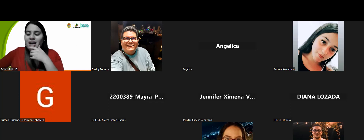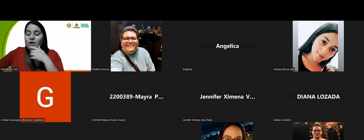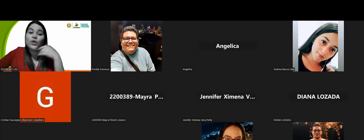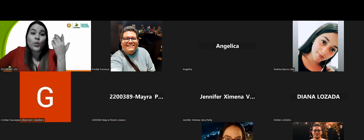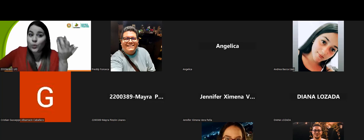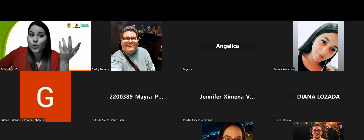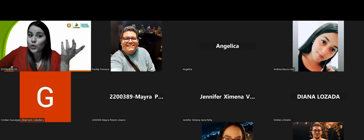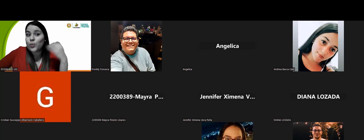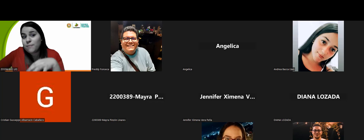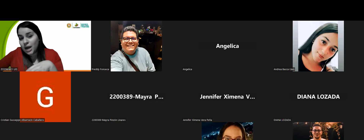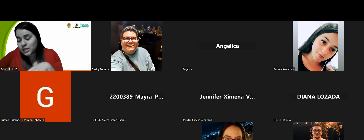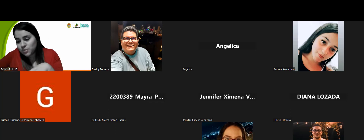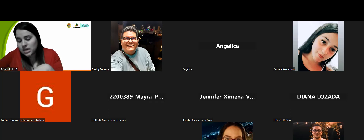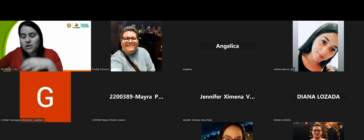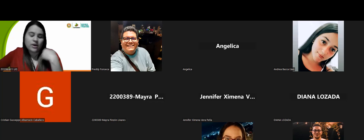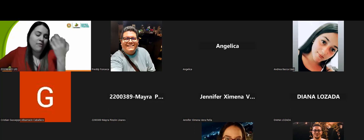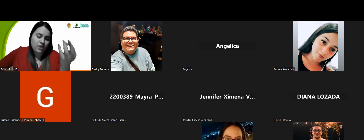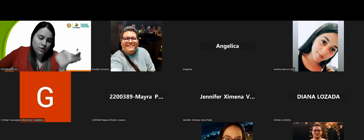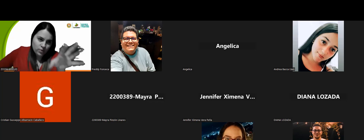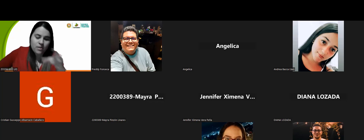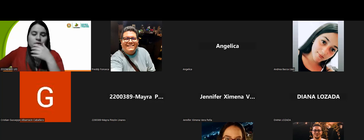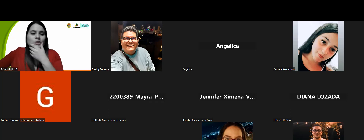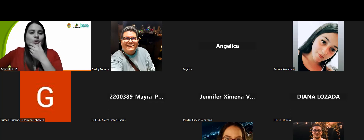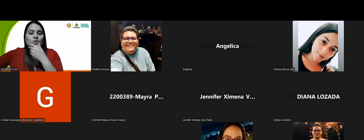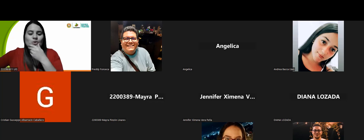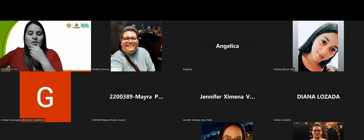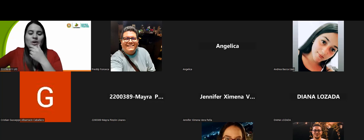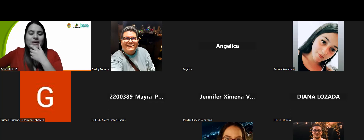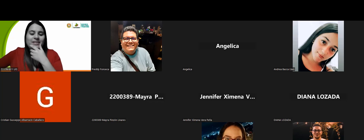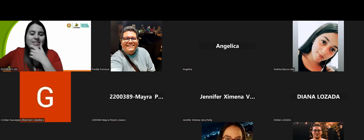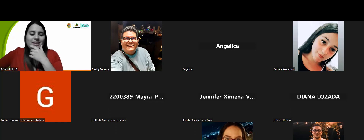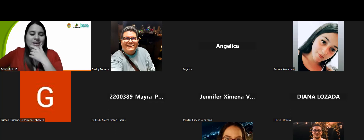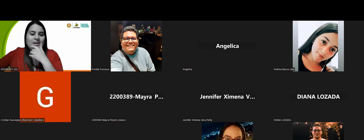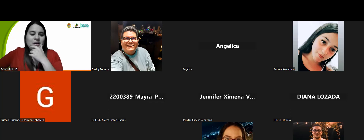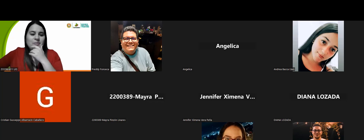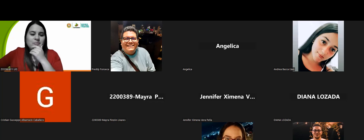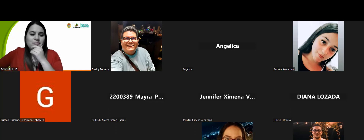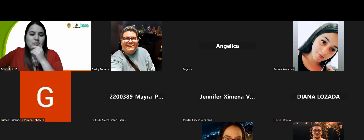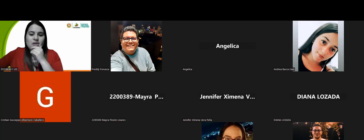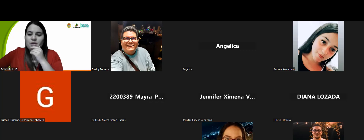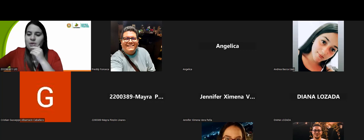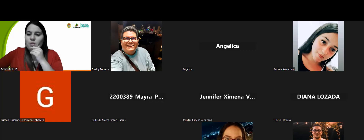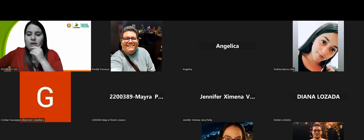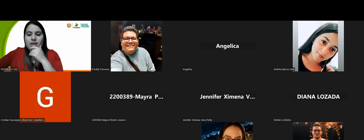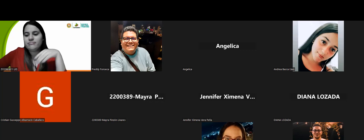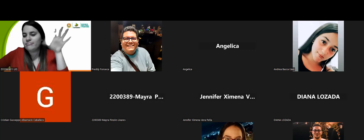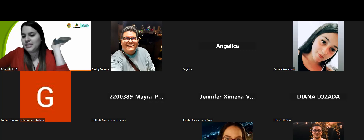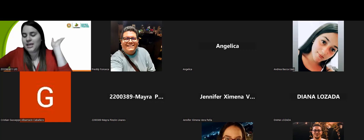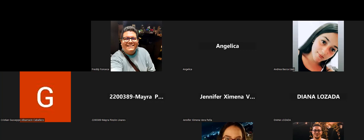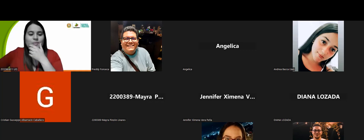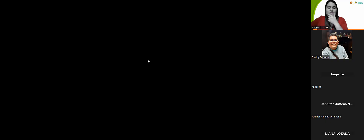remember, or don't remind me, or I don't remember to start the